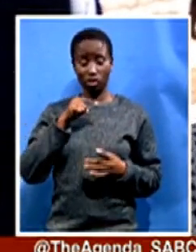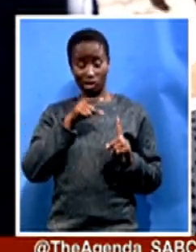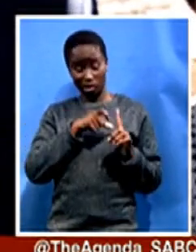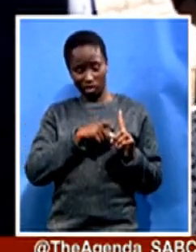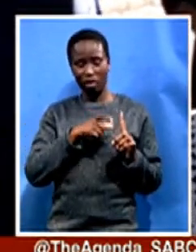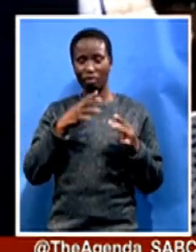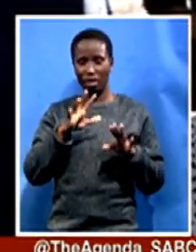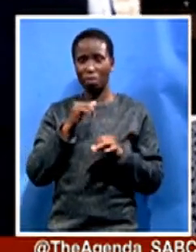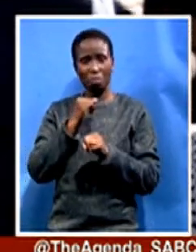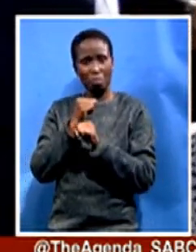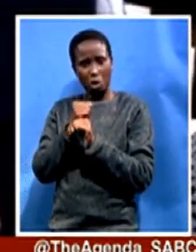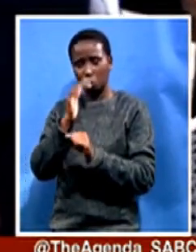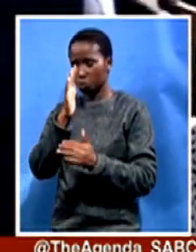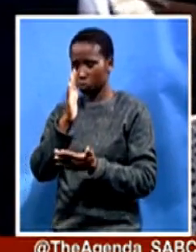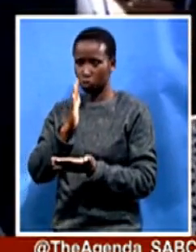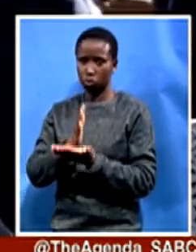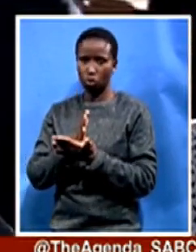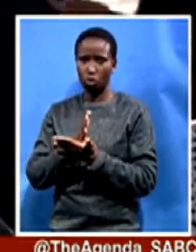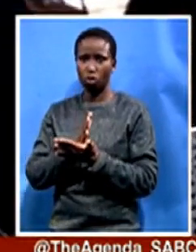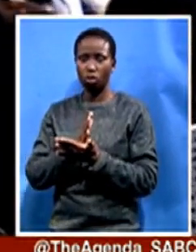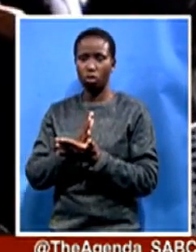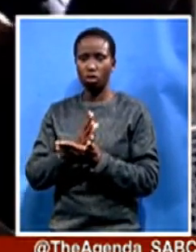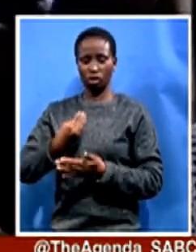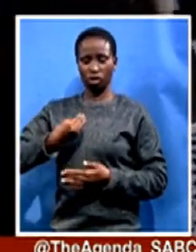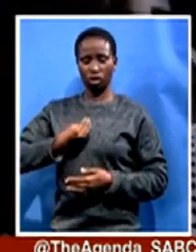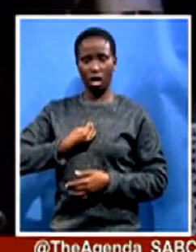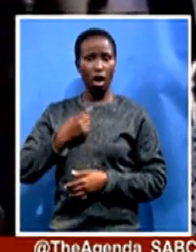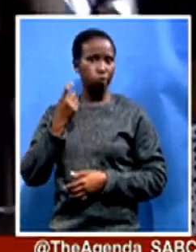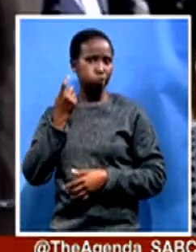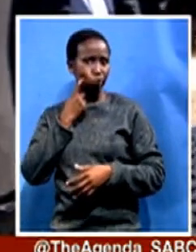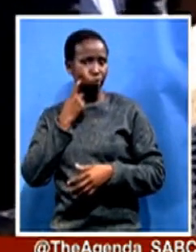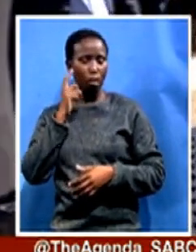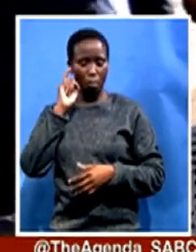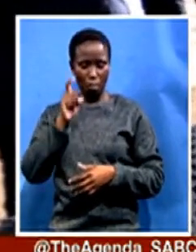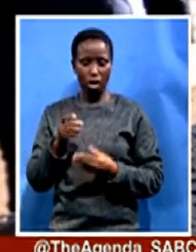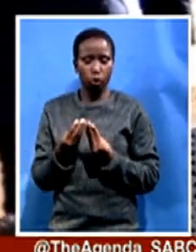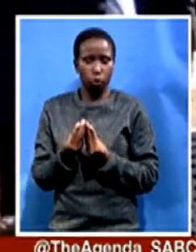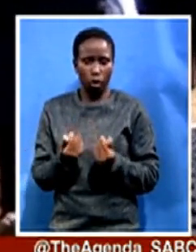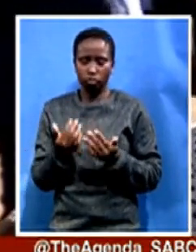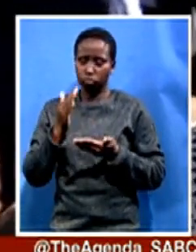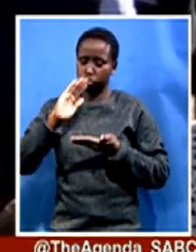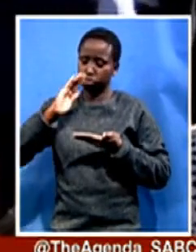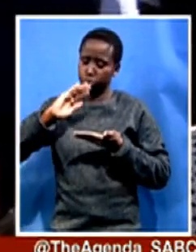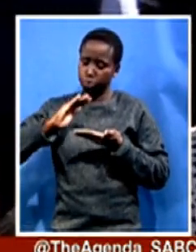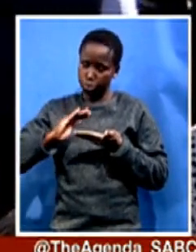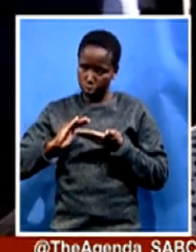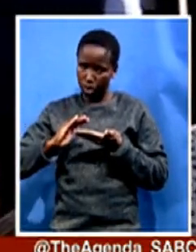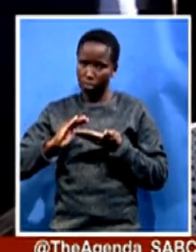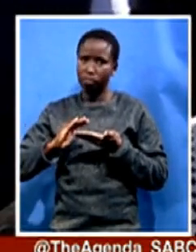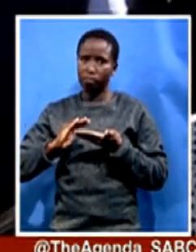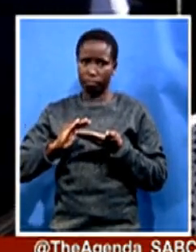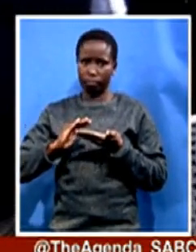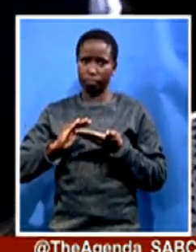teenage pregnancies must be dealt with and reduced. And generally, she